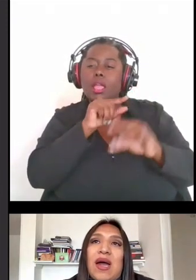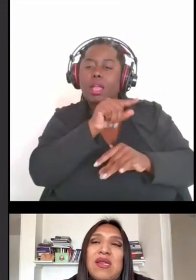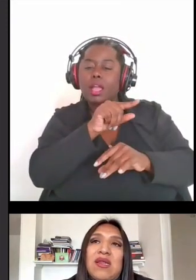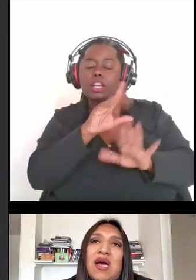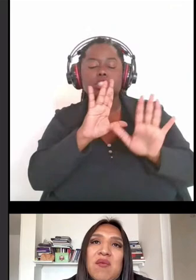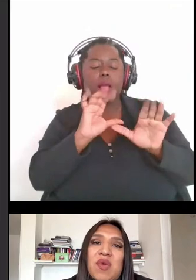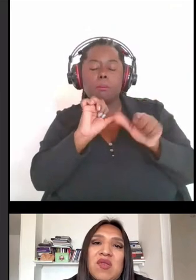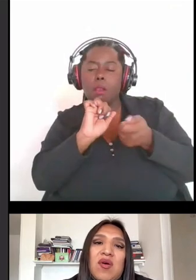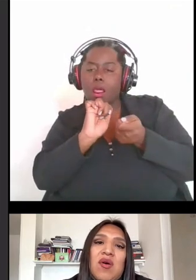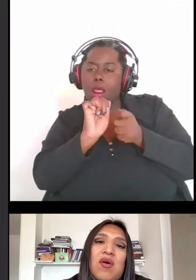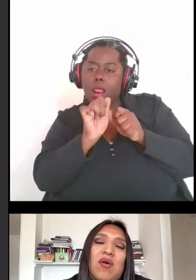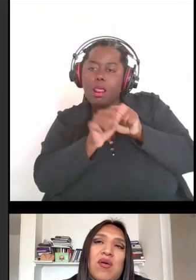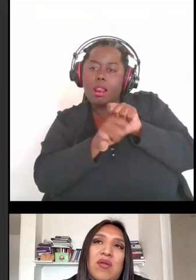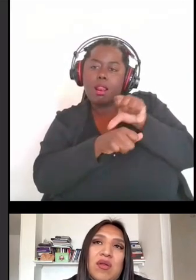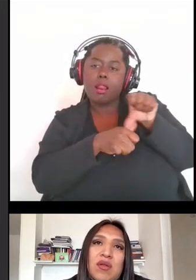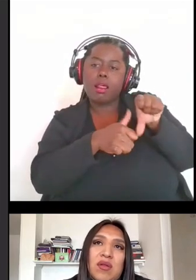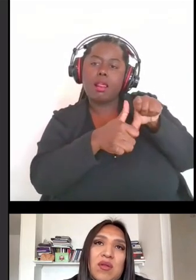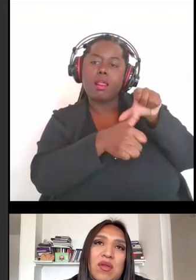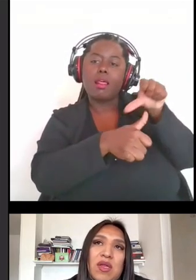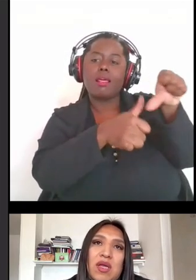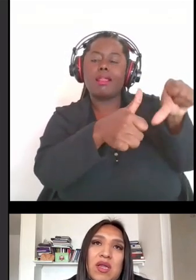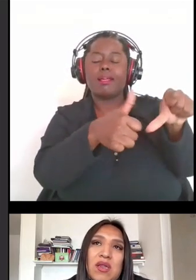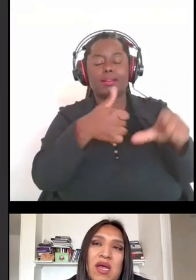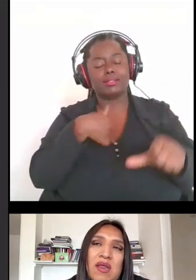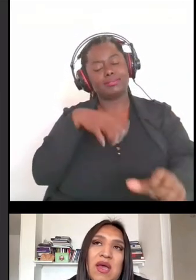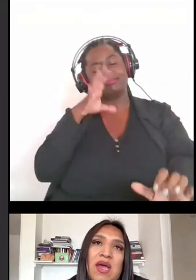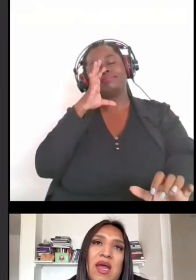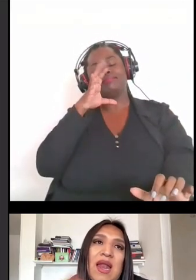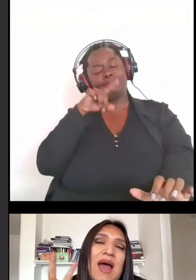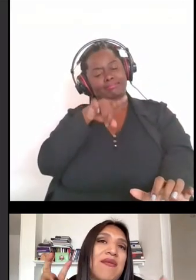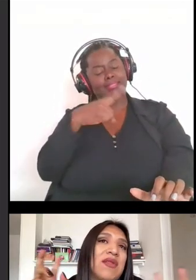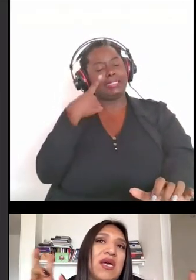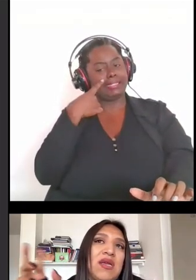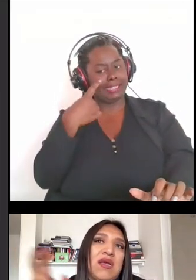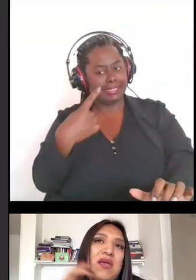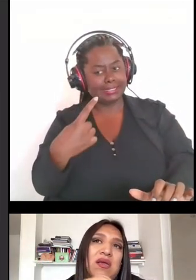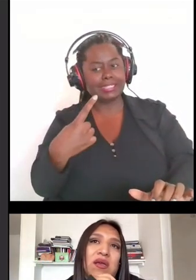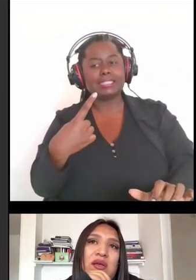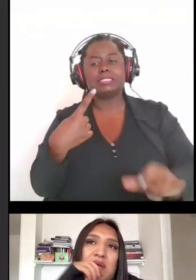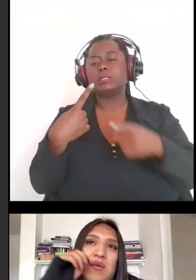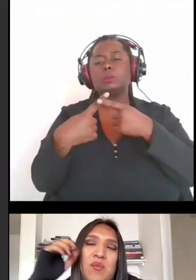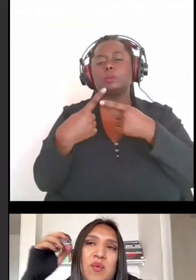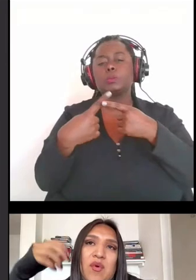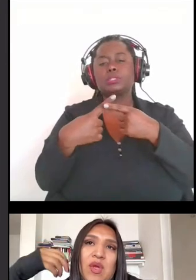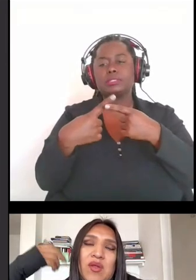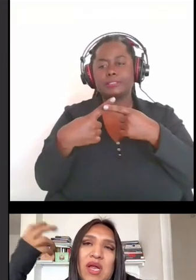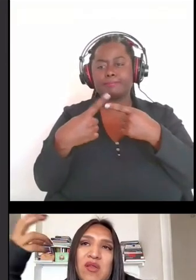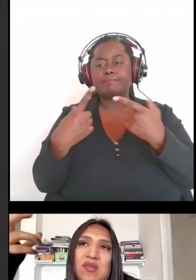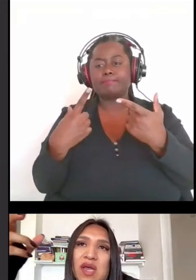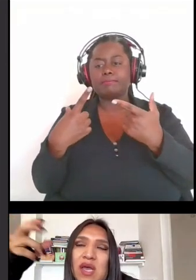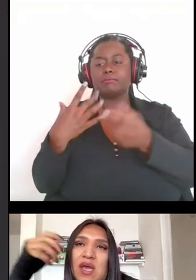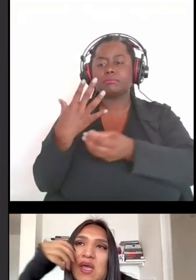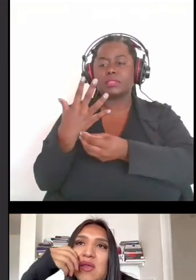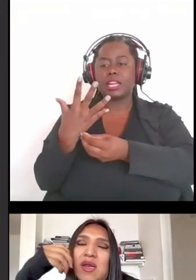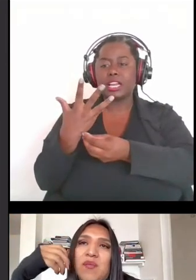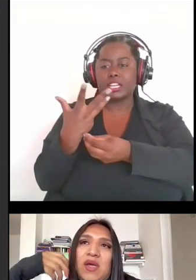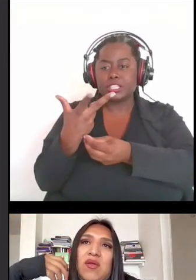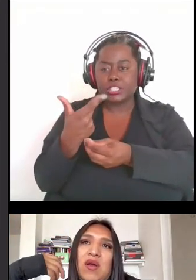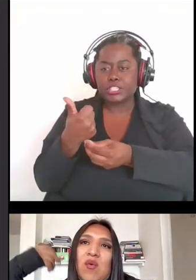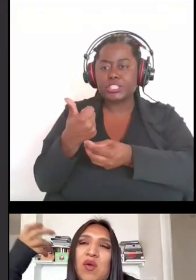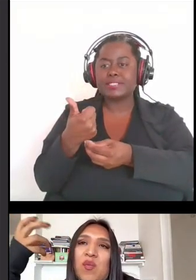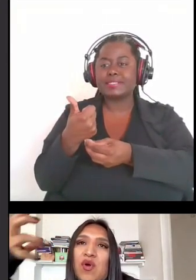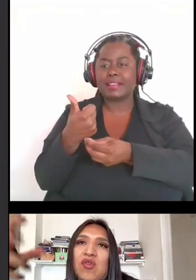it goes through Transformations and I find this very interesting I believe that as an